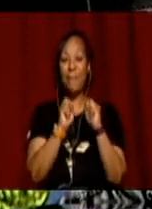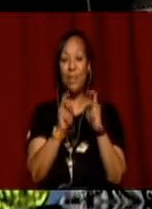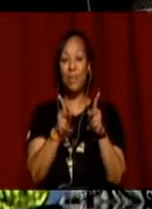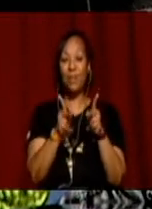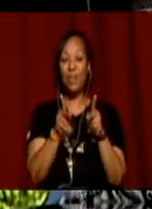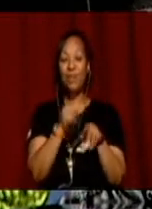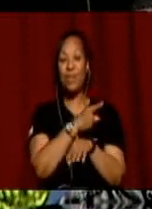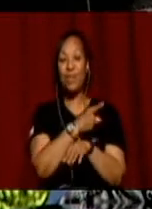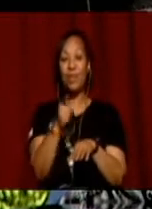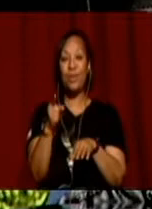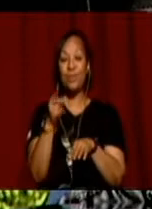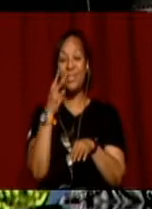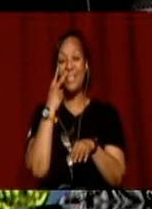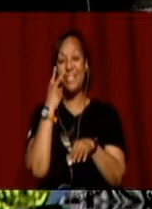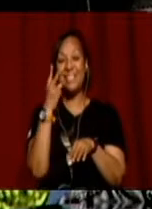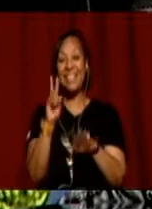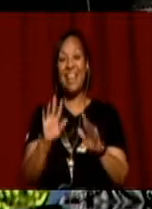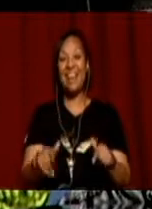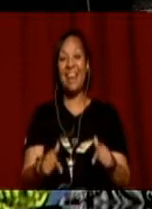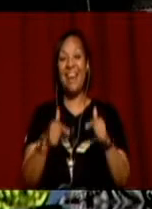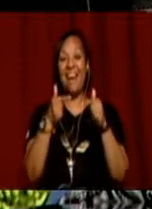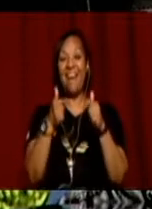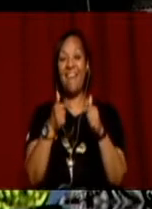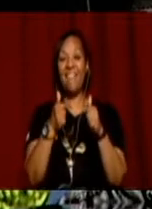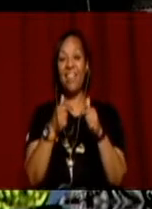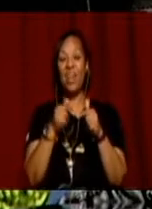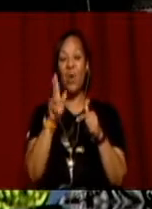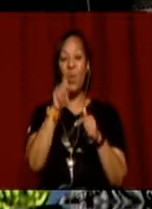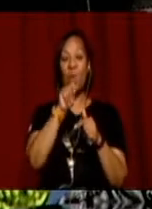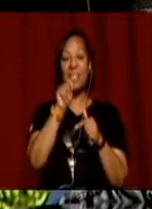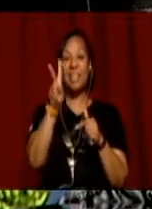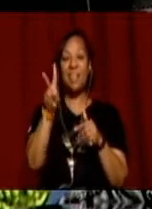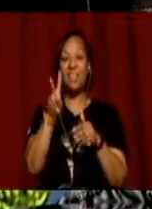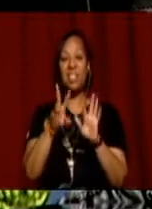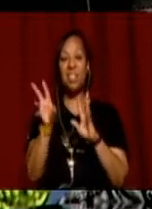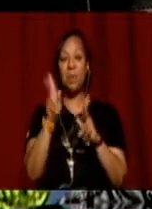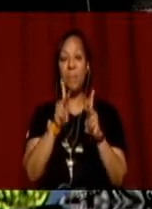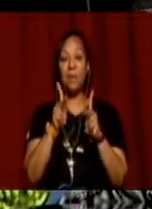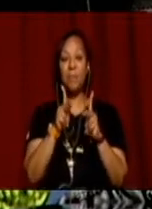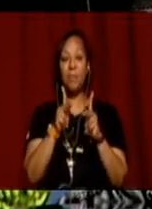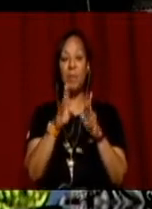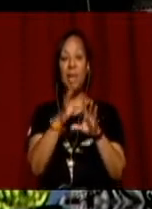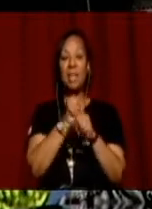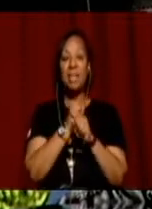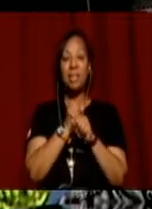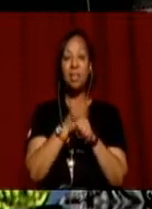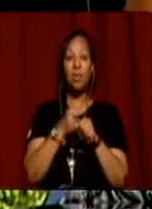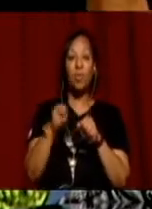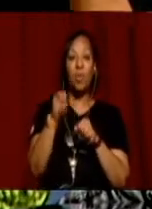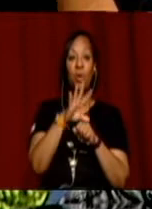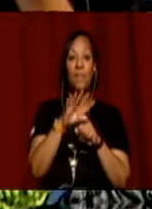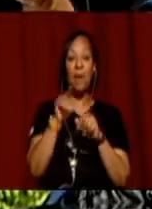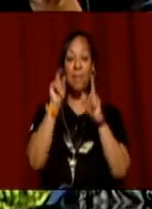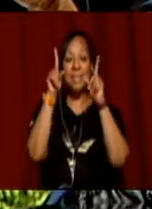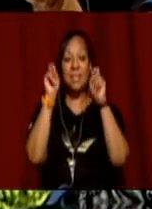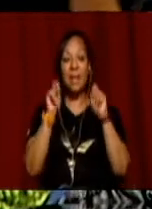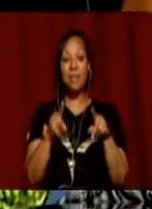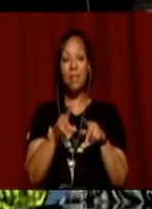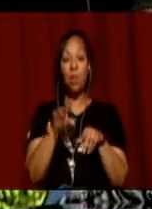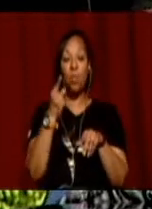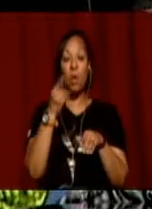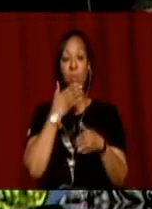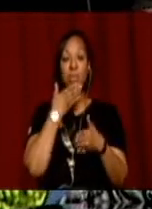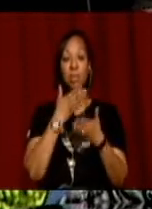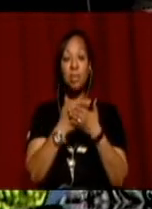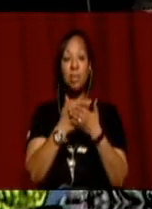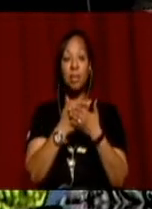for those of you to see live on television. People get the coronavirus test. One was good.